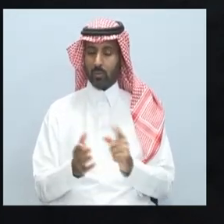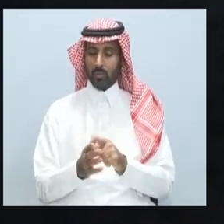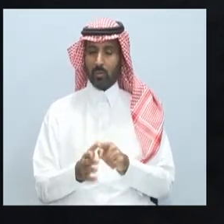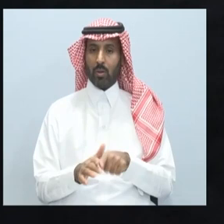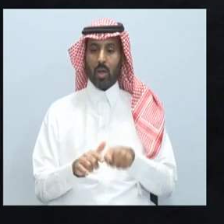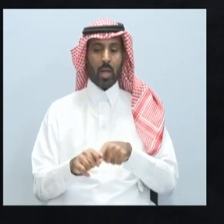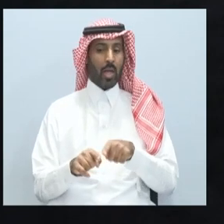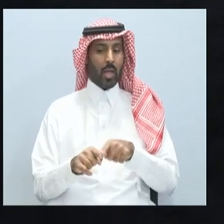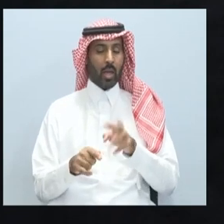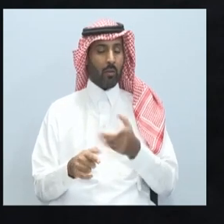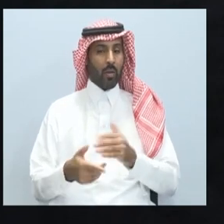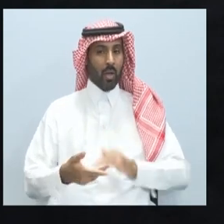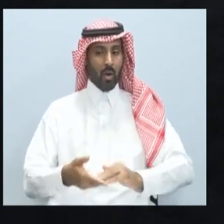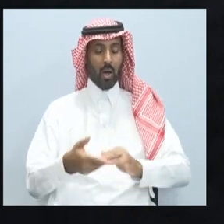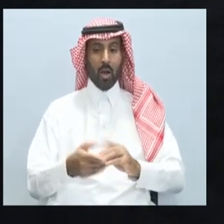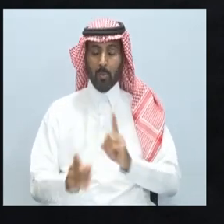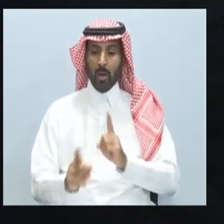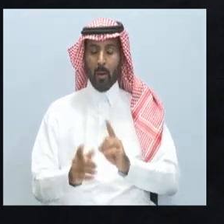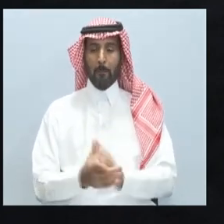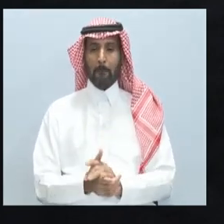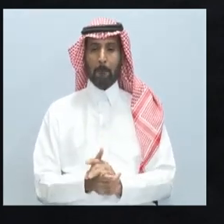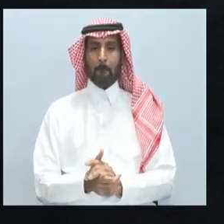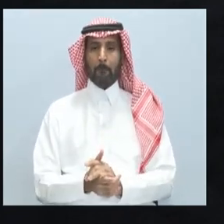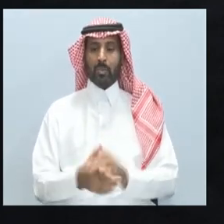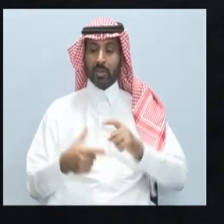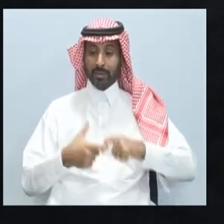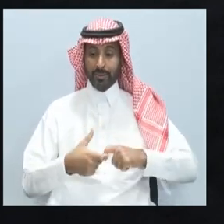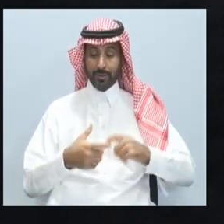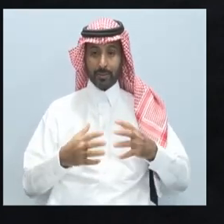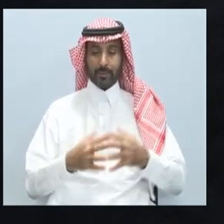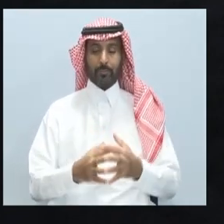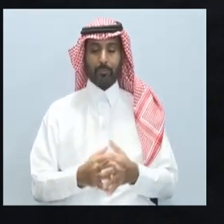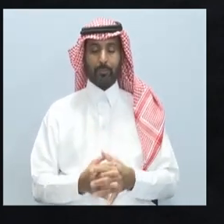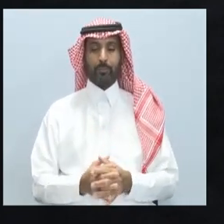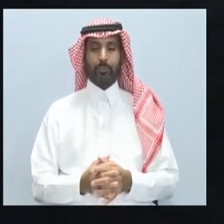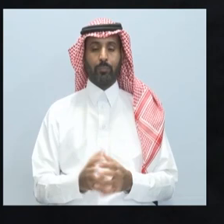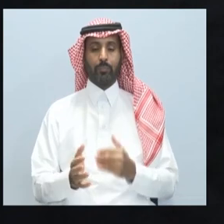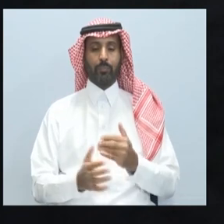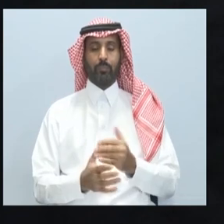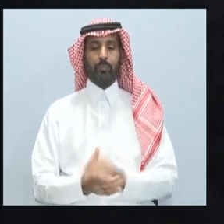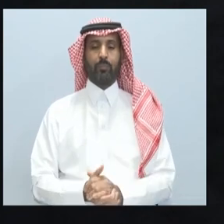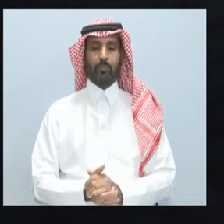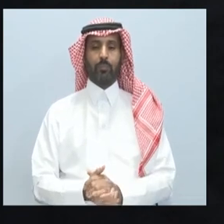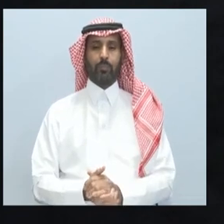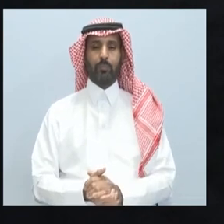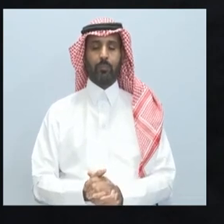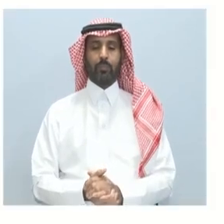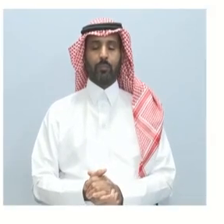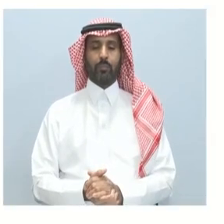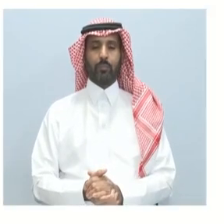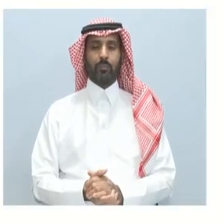about how you help each other and how there is a kind of relationship between you in class or even as friends.